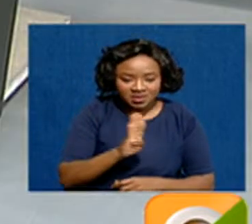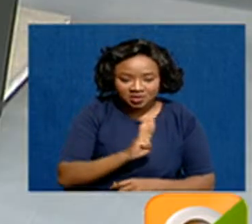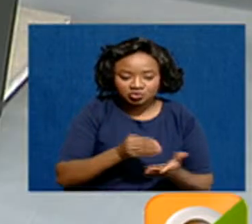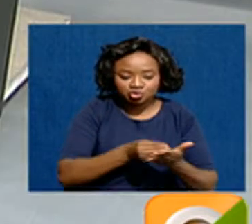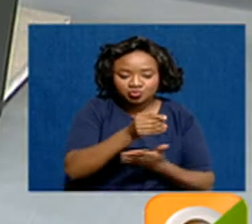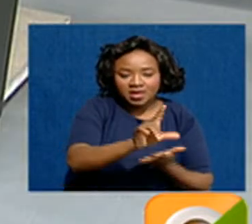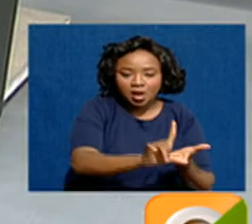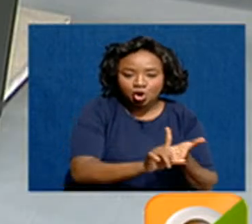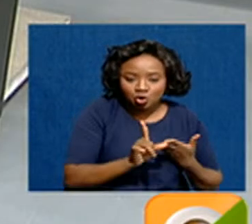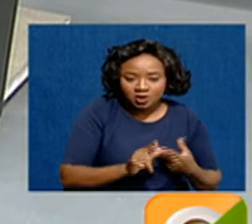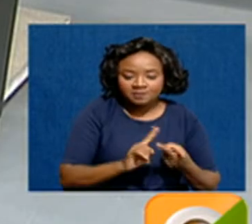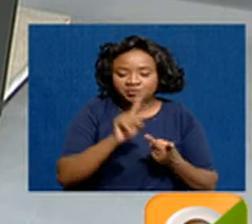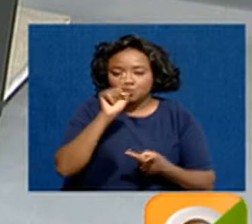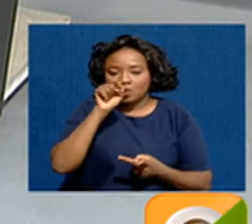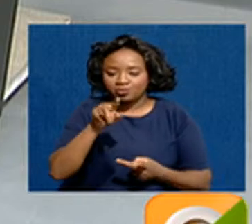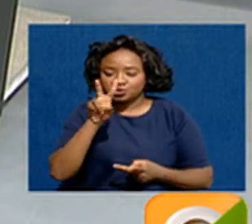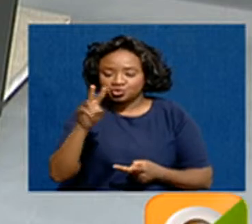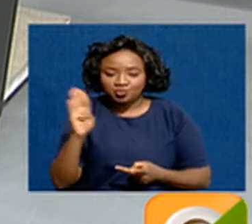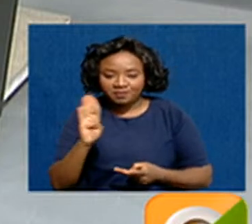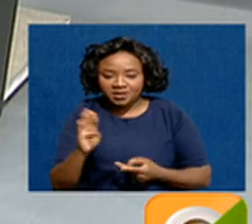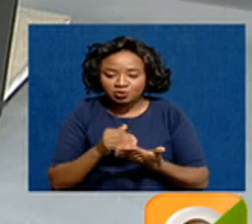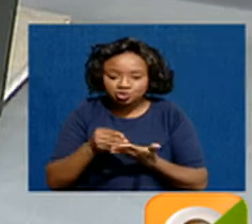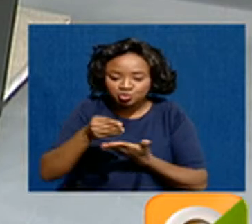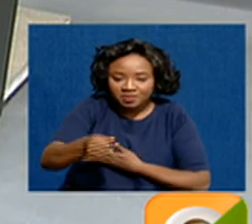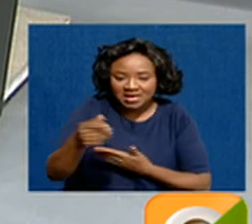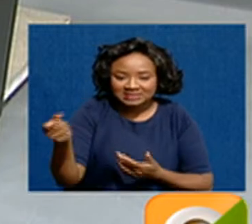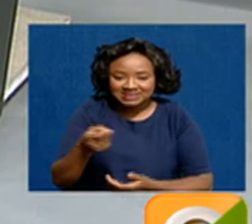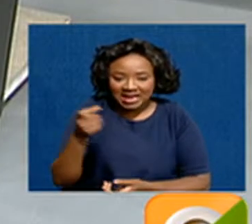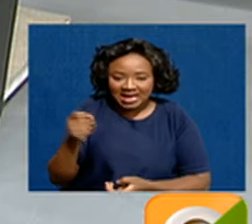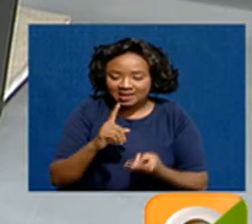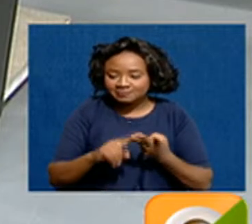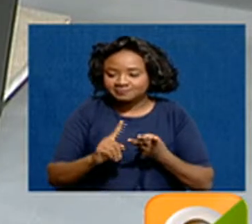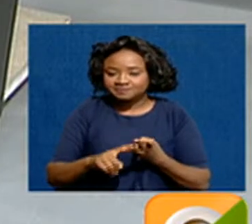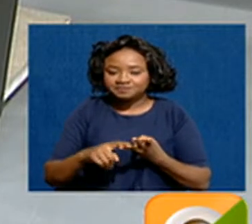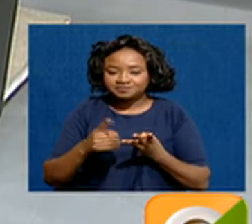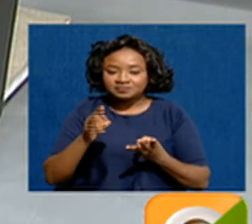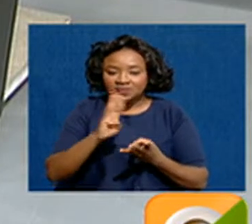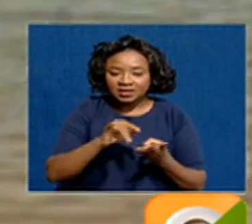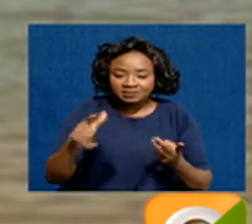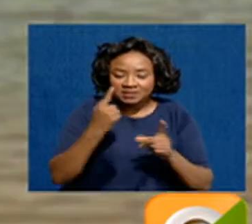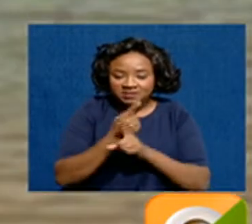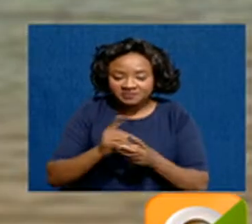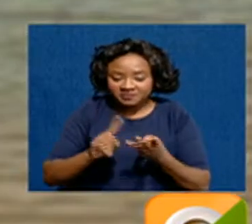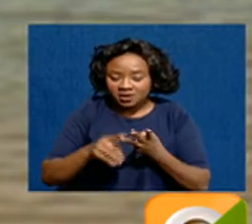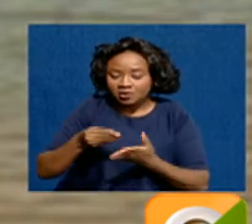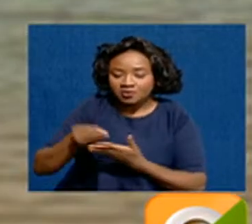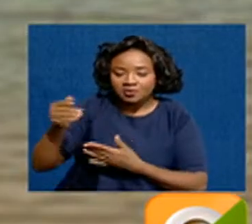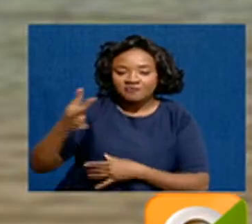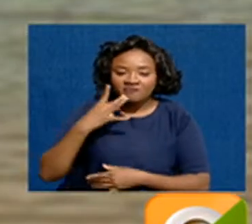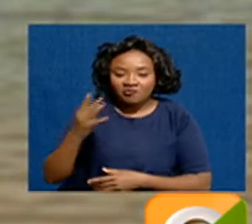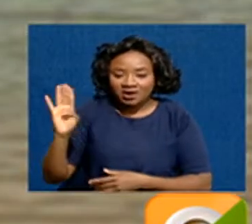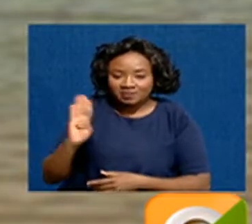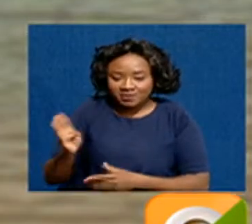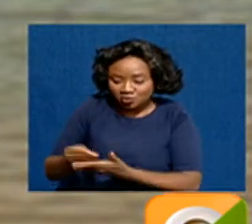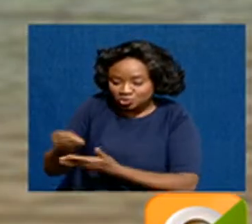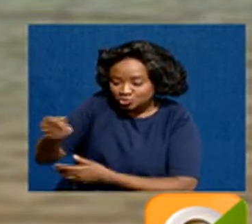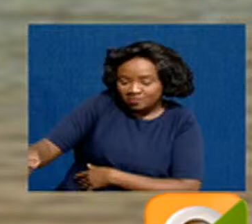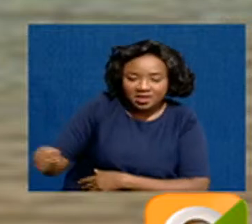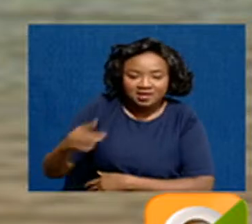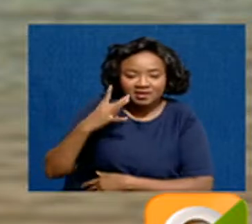billion to pay wage bill. We are spending another 400 billion to pay county governments. That gives you about